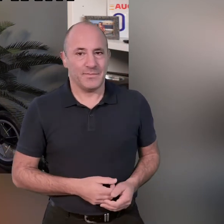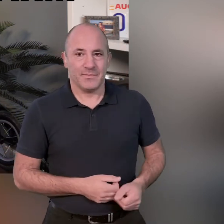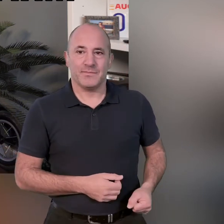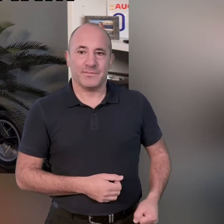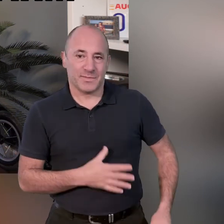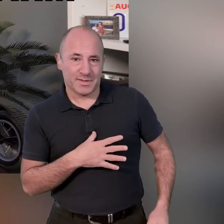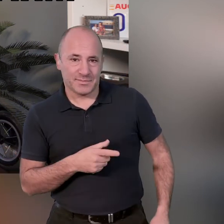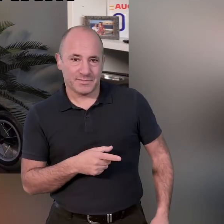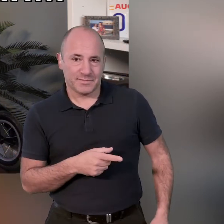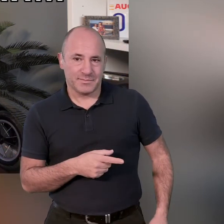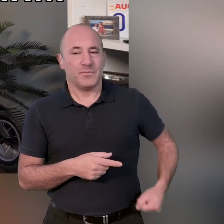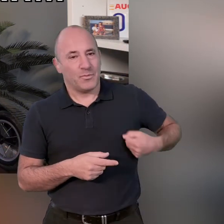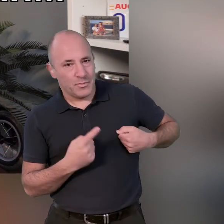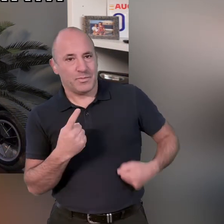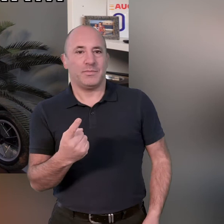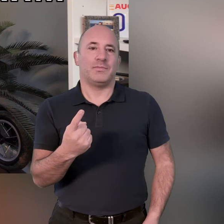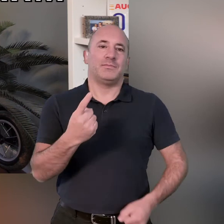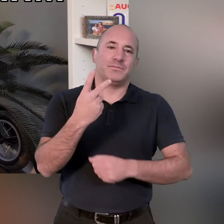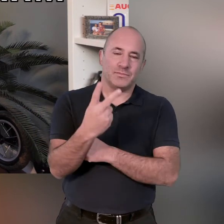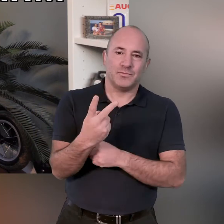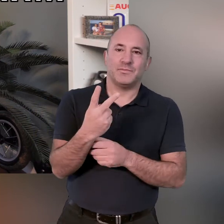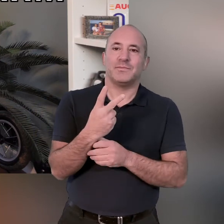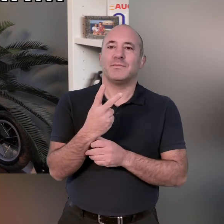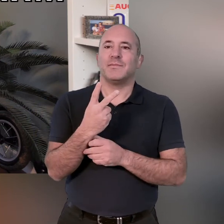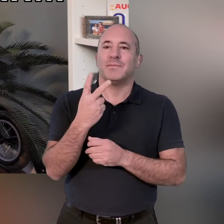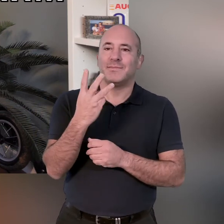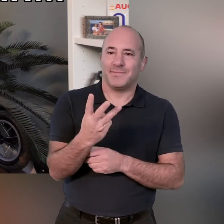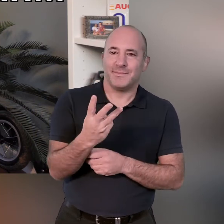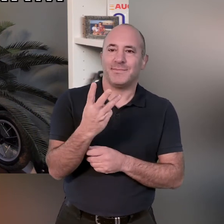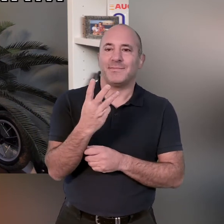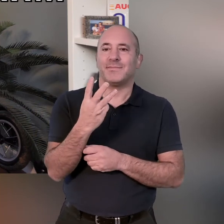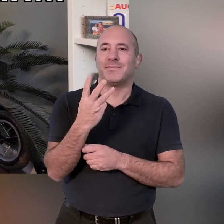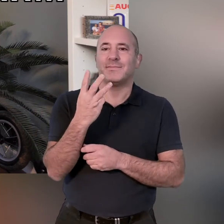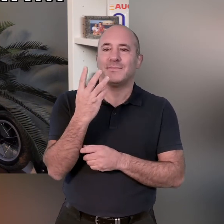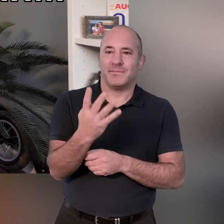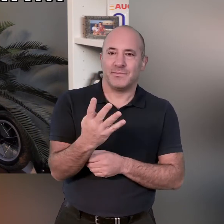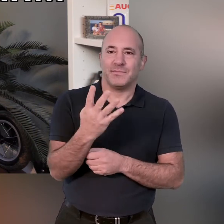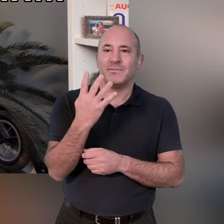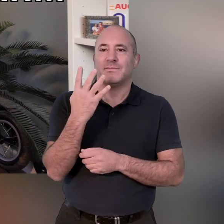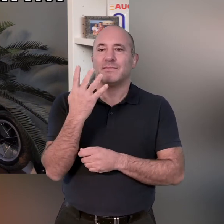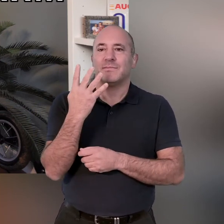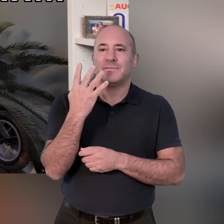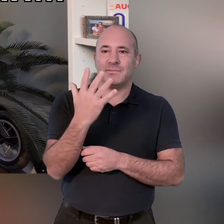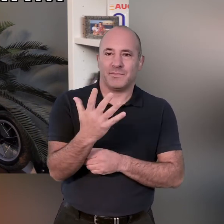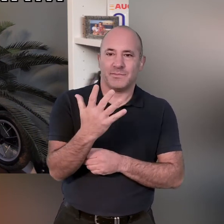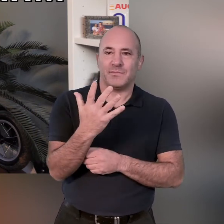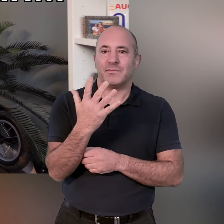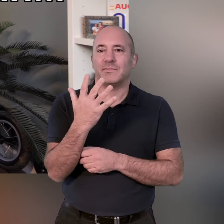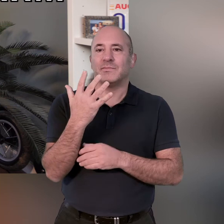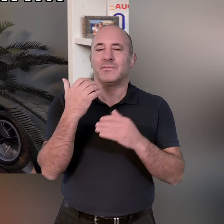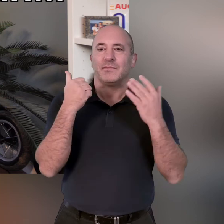Ready, off we go. 1, 2, 3, 4,